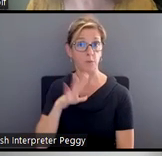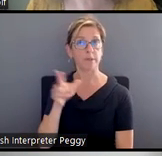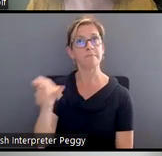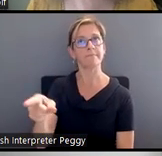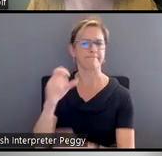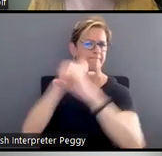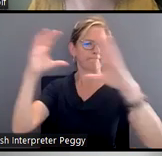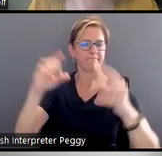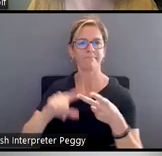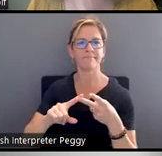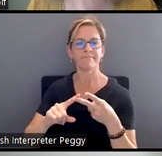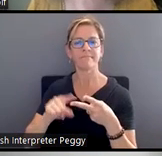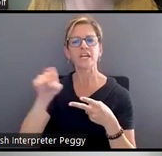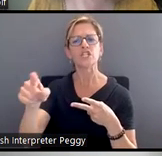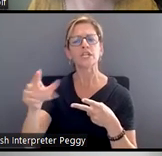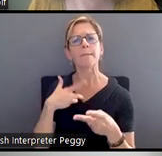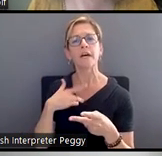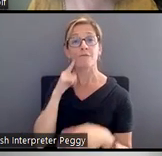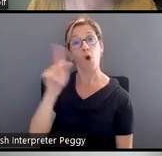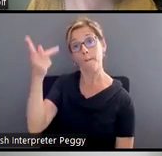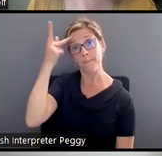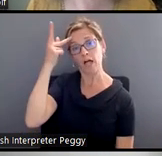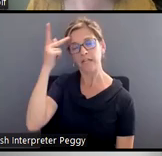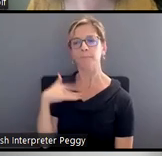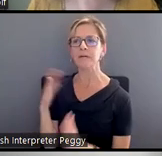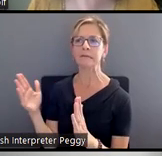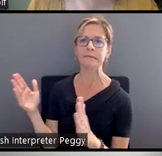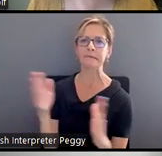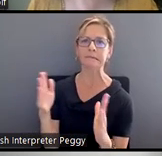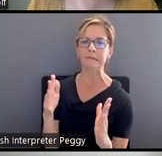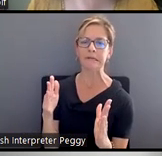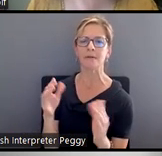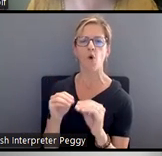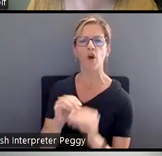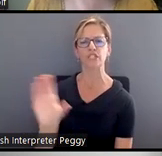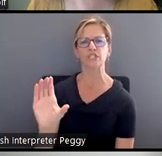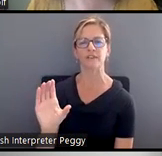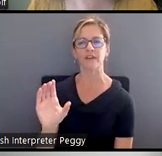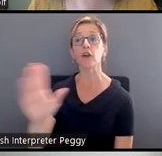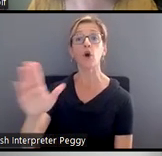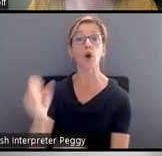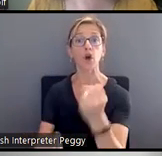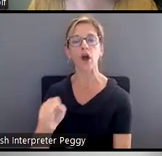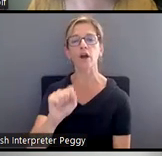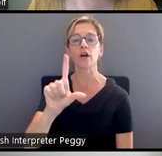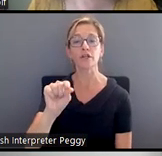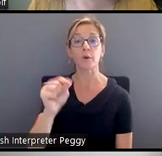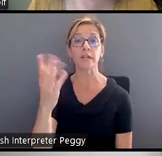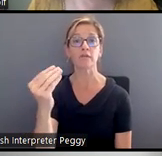is leaning slightly towards the left conservatively, and she drives a 2014 Prius.